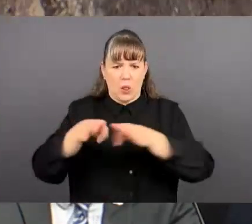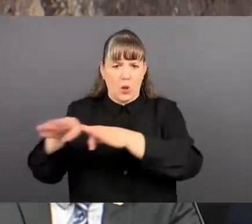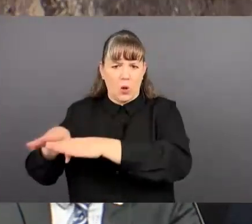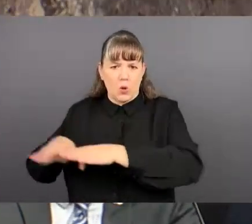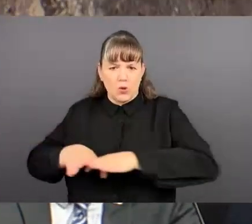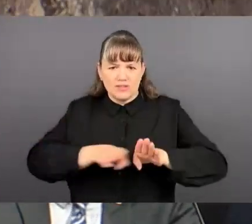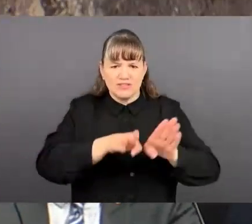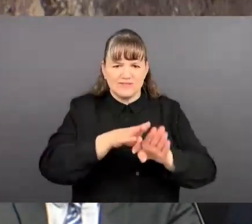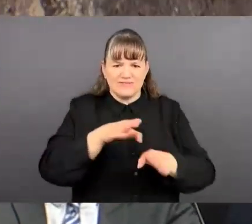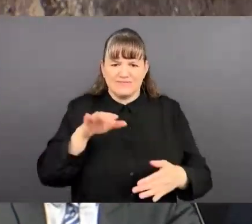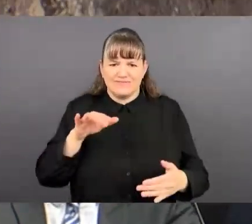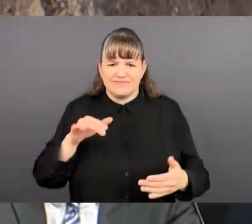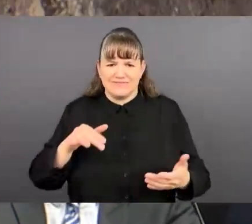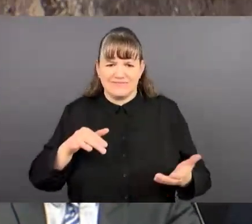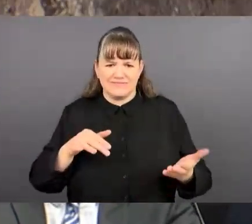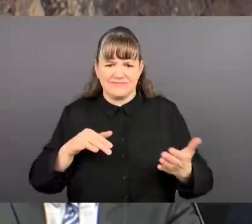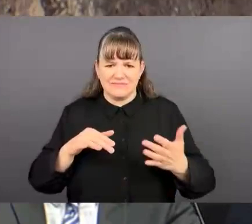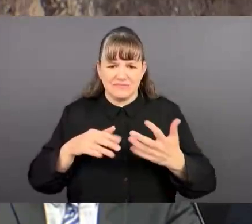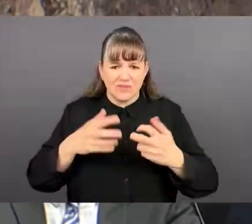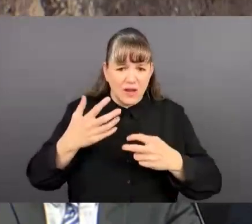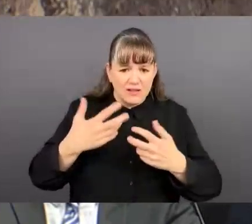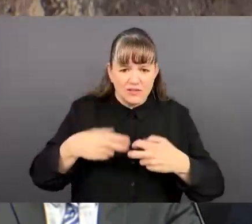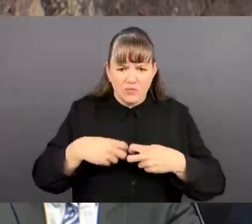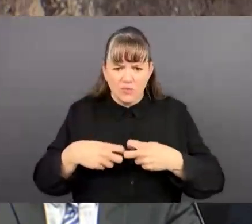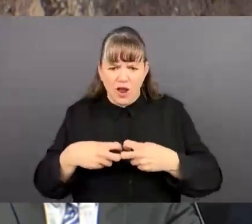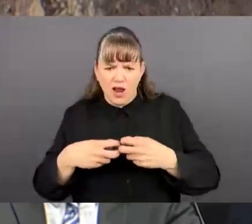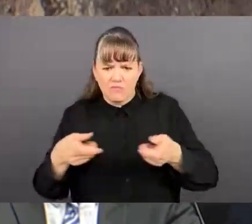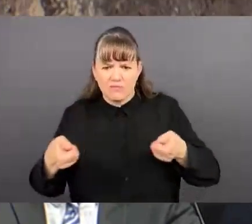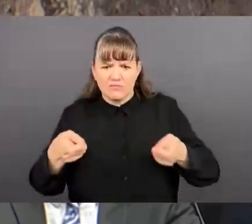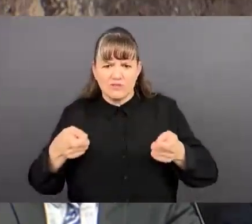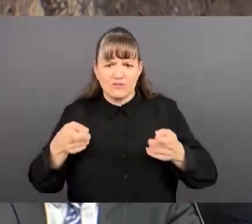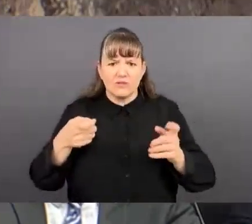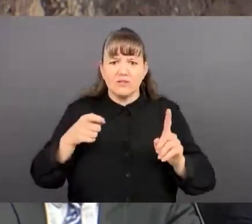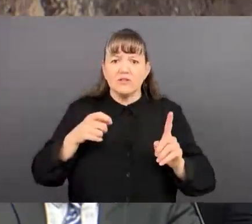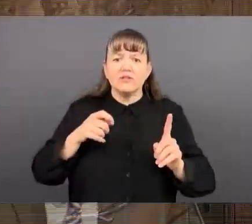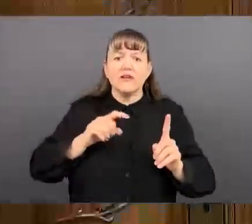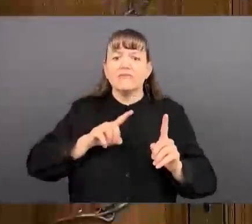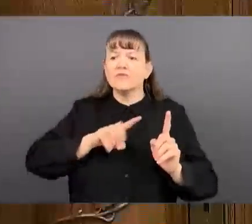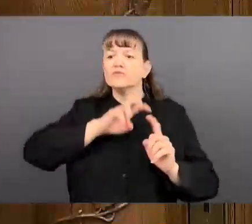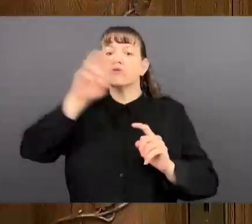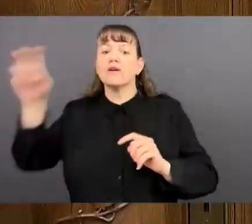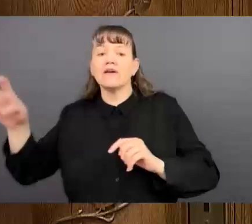makes up for the damage done by closing these independent trade offices?